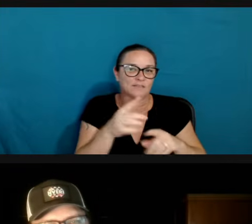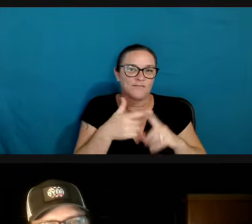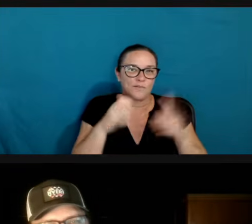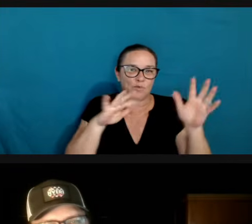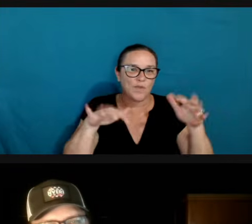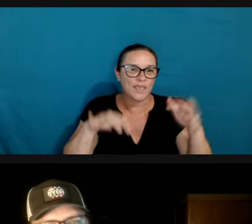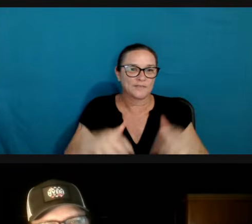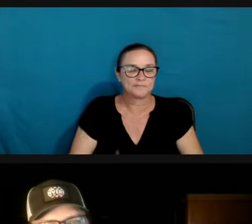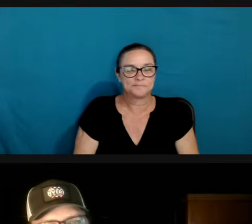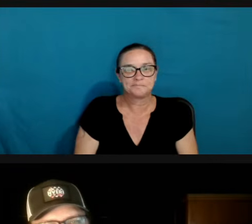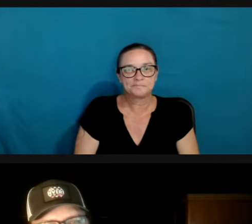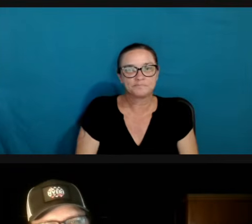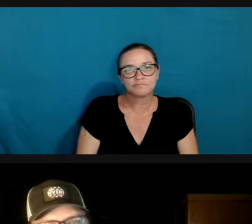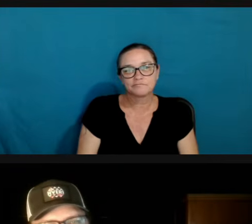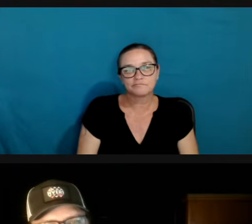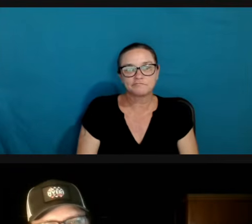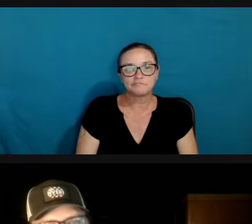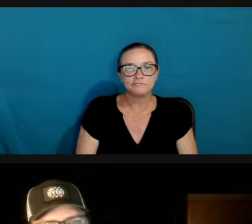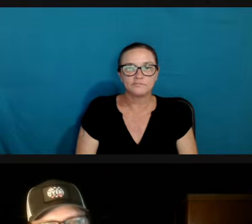far as interaction otherwise.